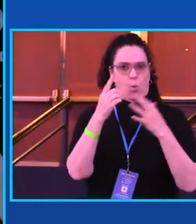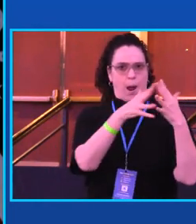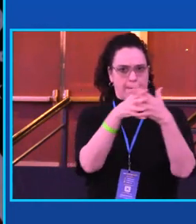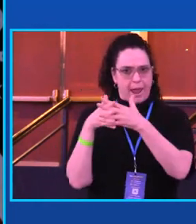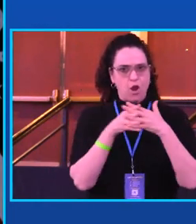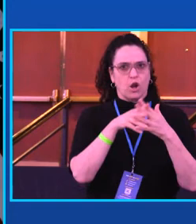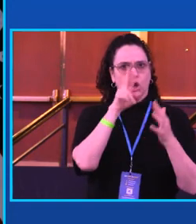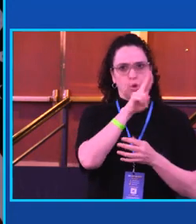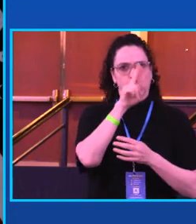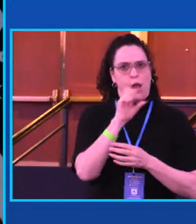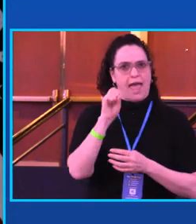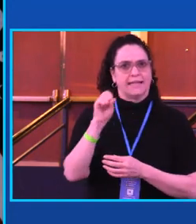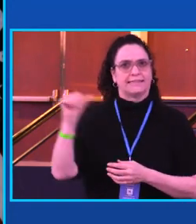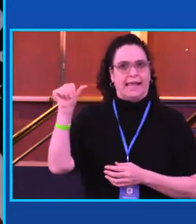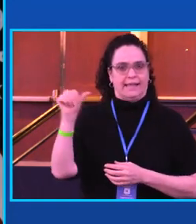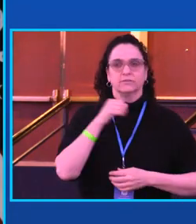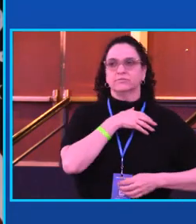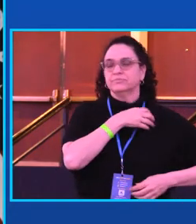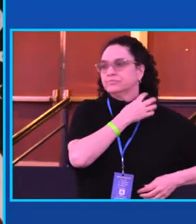United States of America.